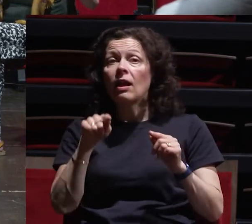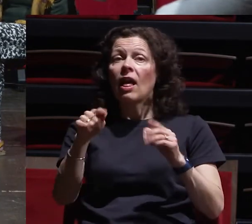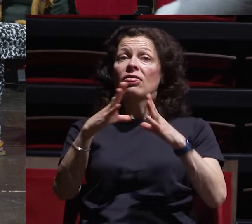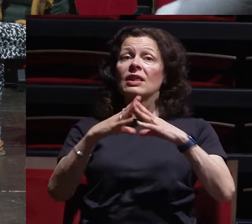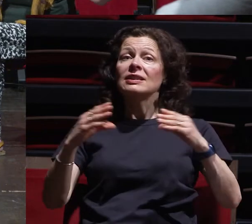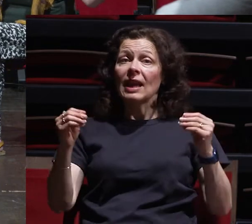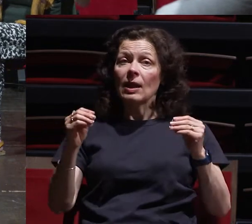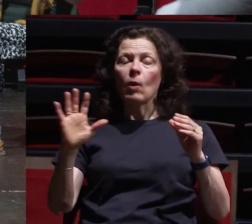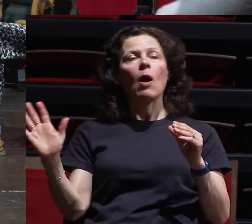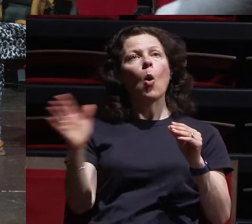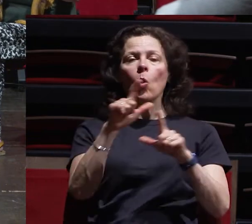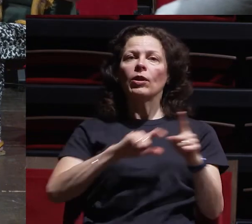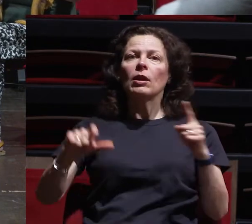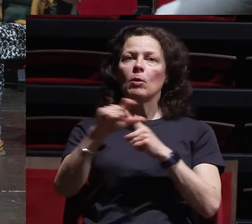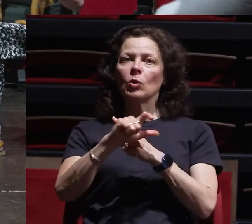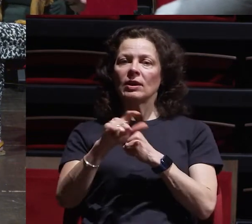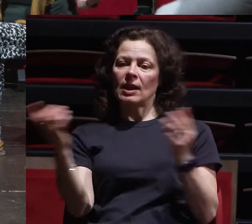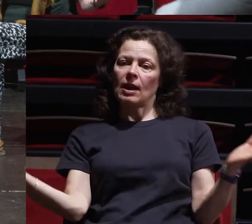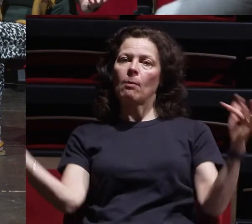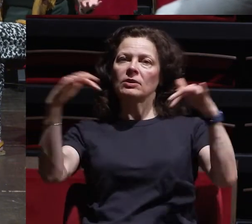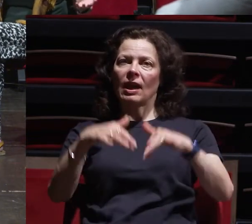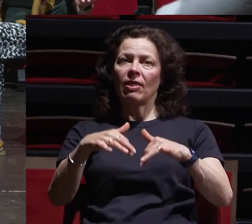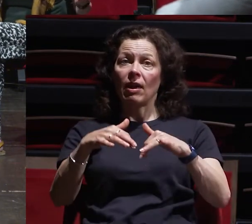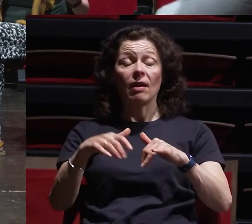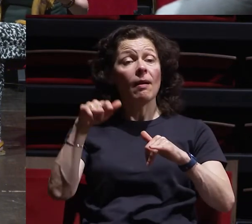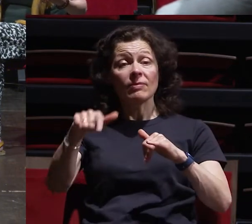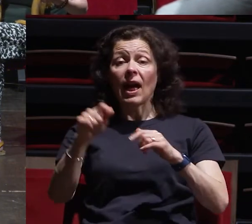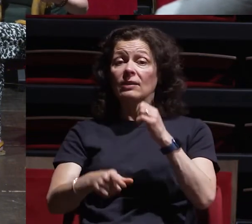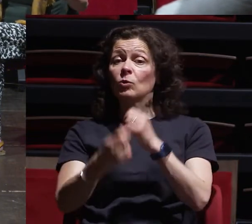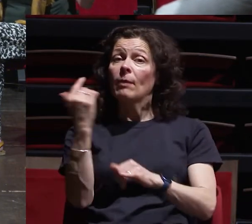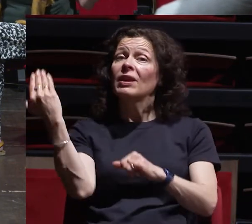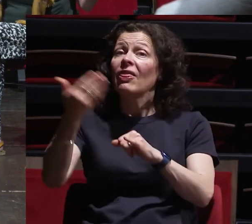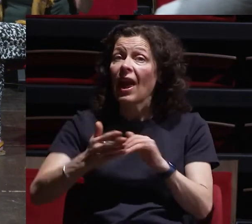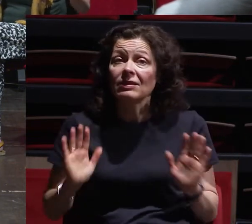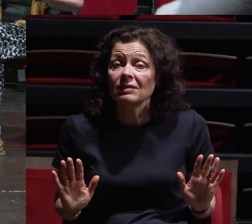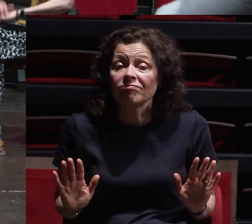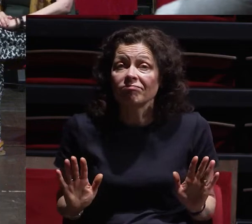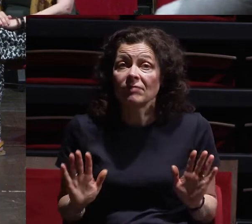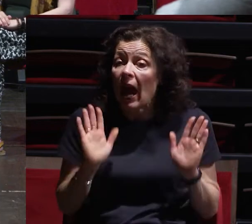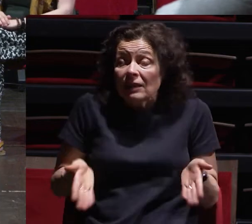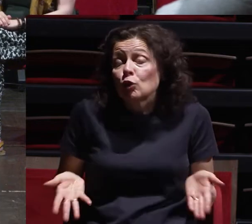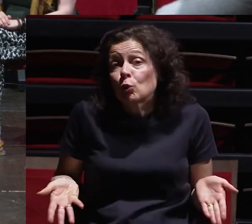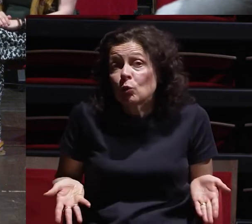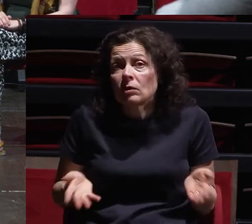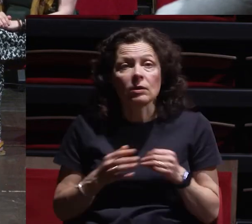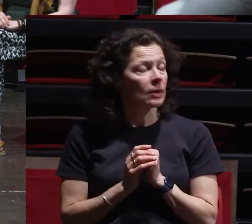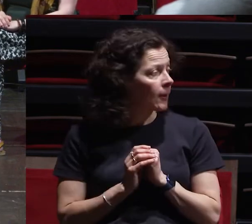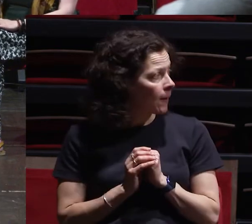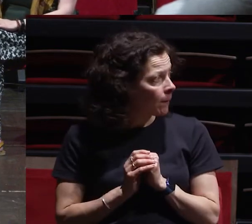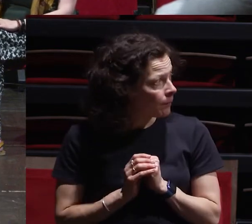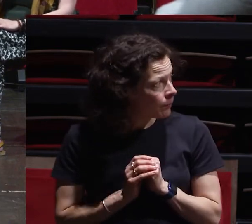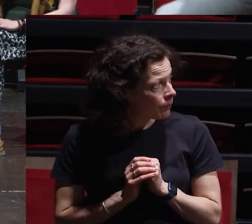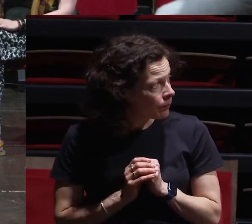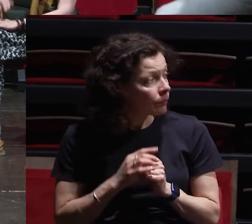scene where the whole community comes together, well, that had to go at the end. It just had to. So there is a